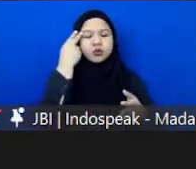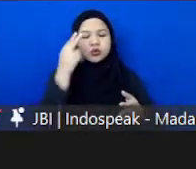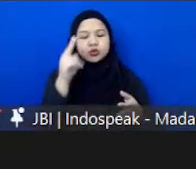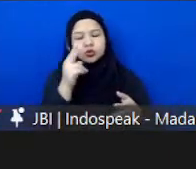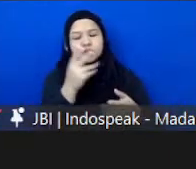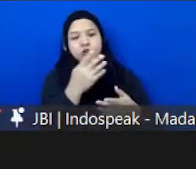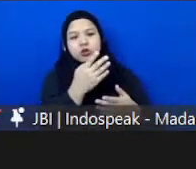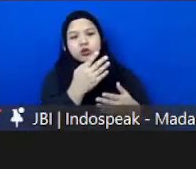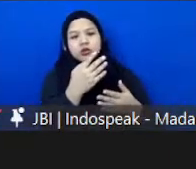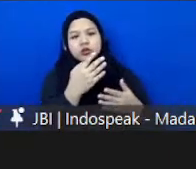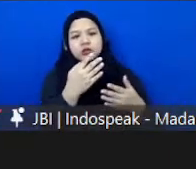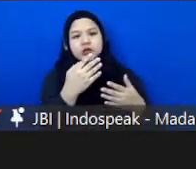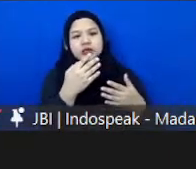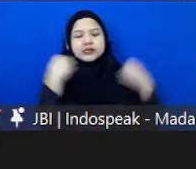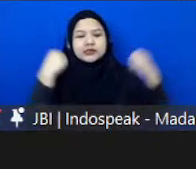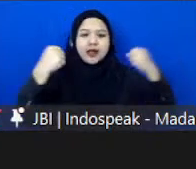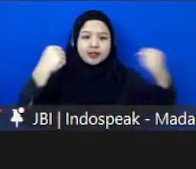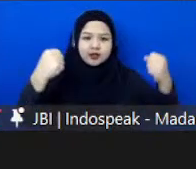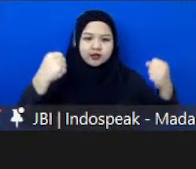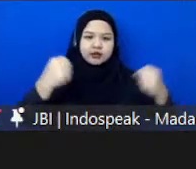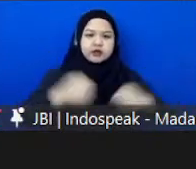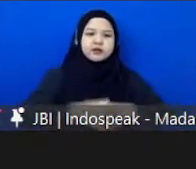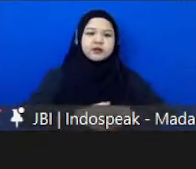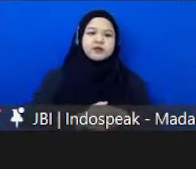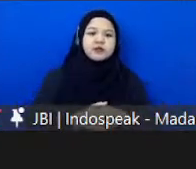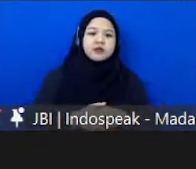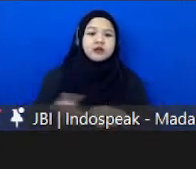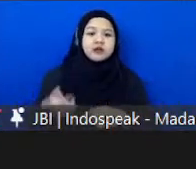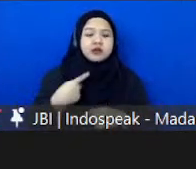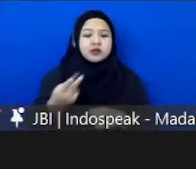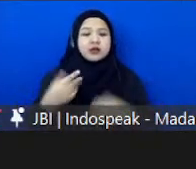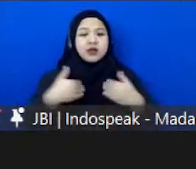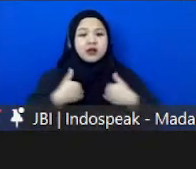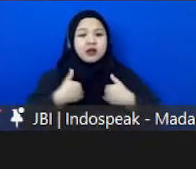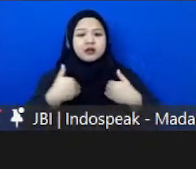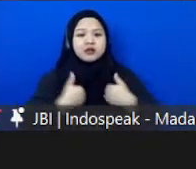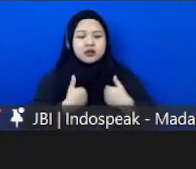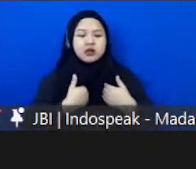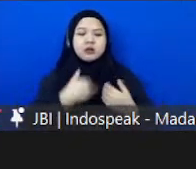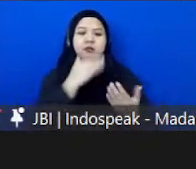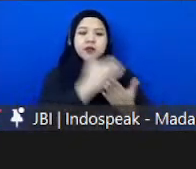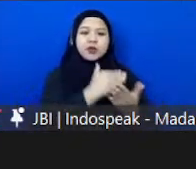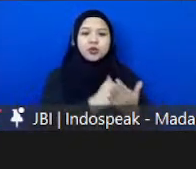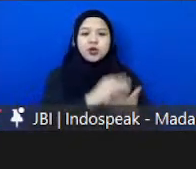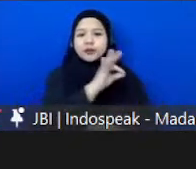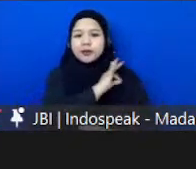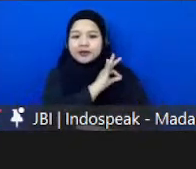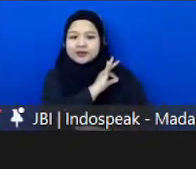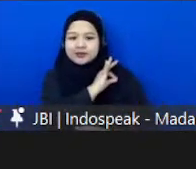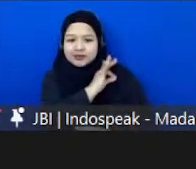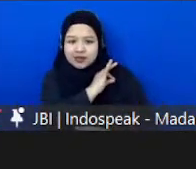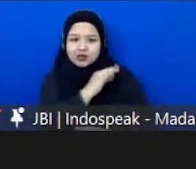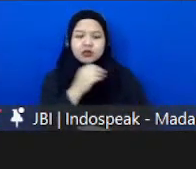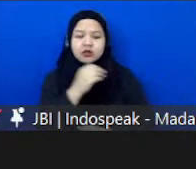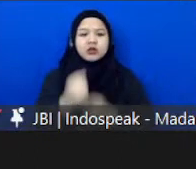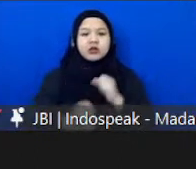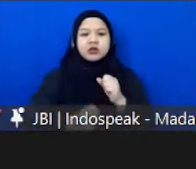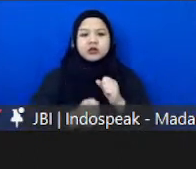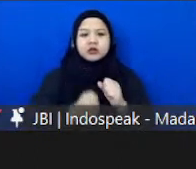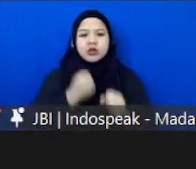investment, we have presidential regulation number 44, the year of